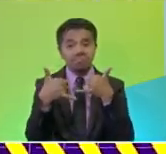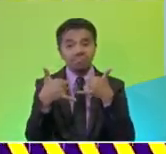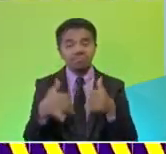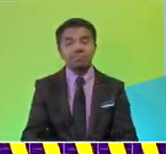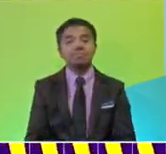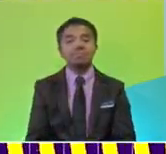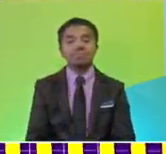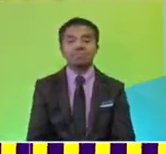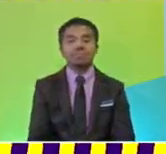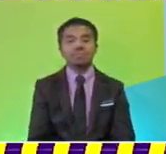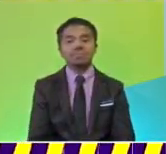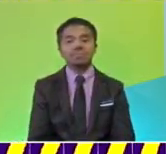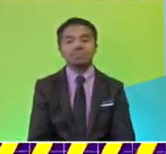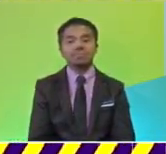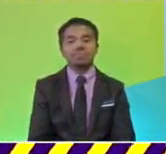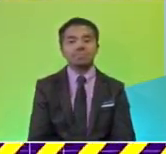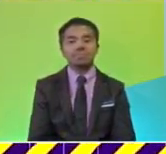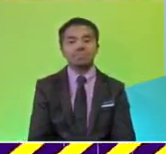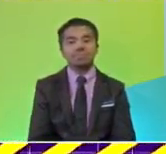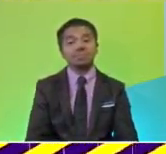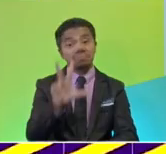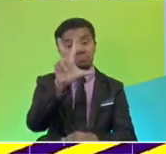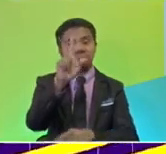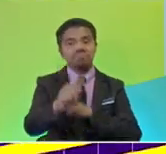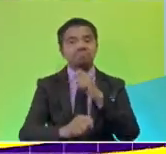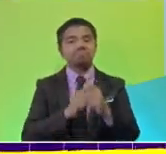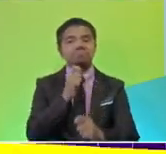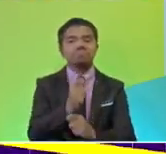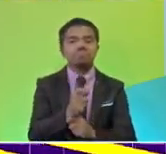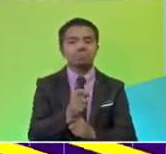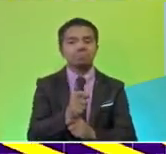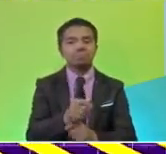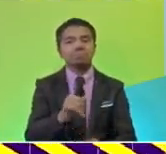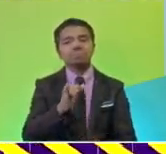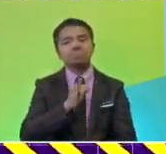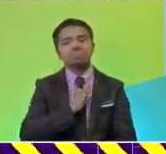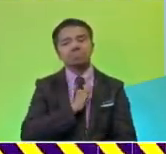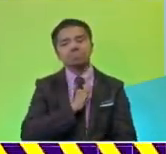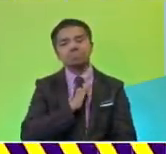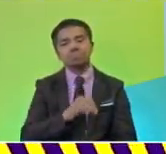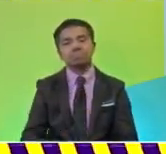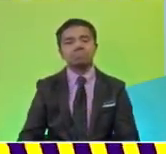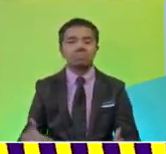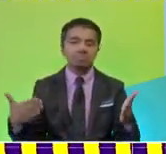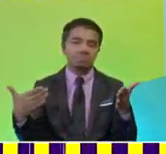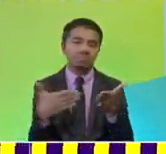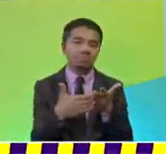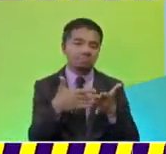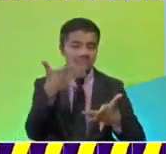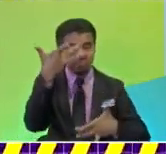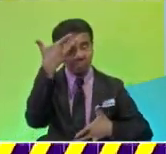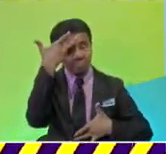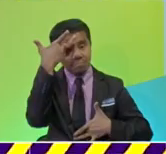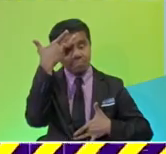parties. Then, 3 years ago, I was in a terrible car accident and hurt my leg. It's